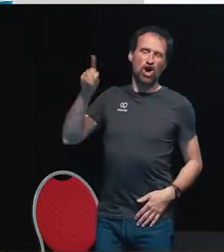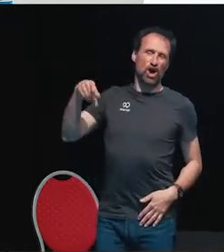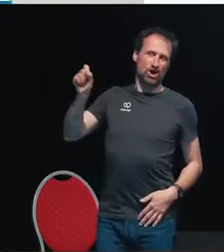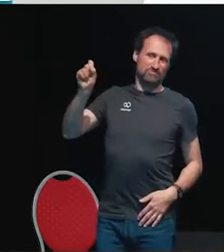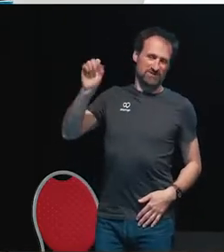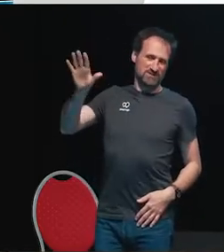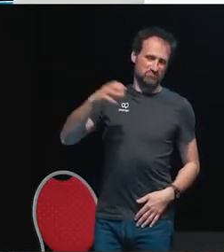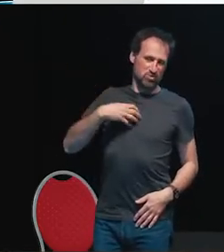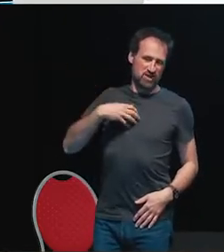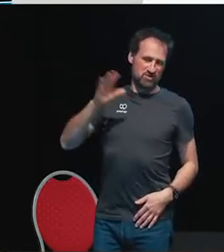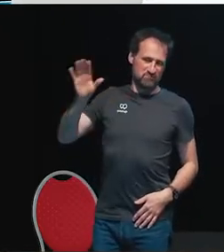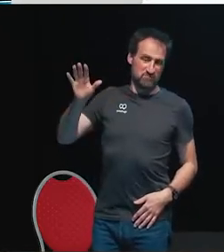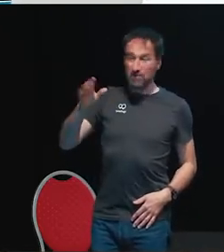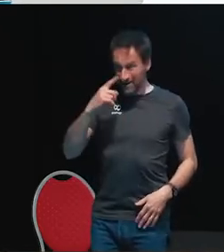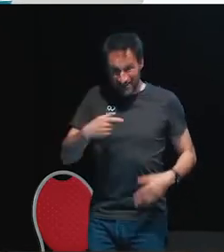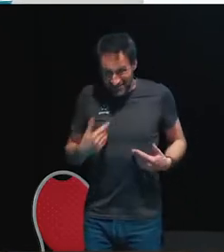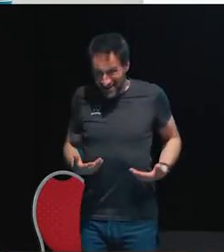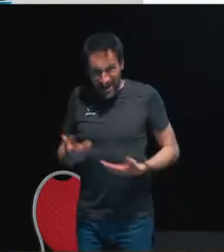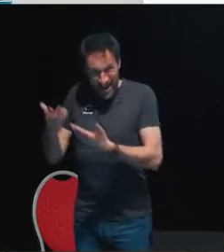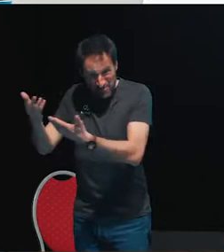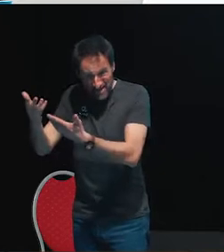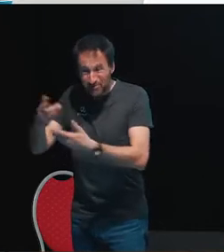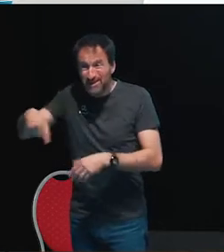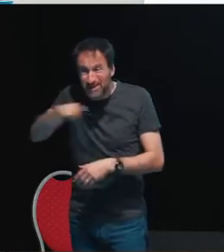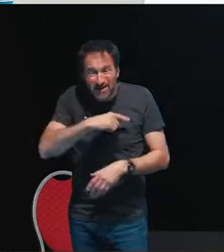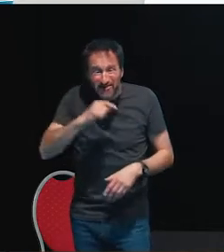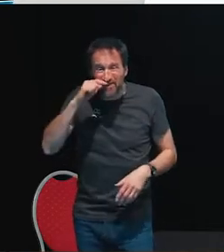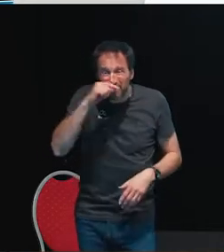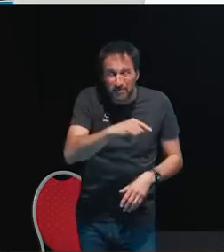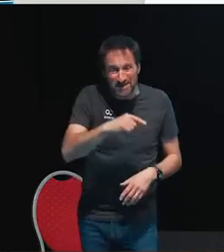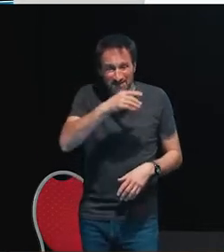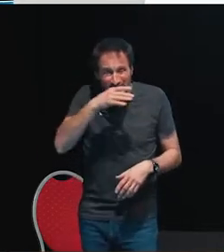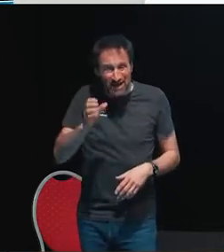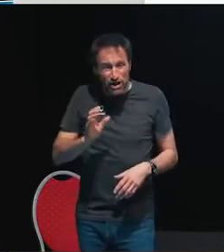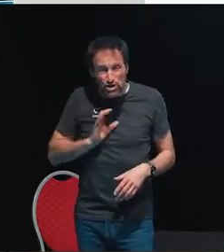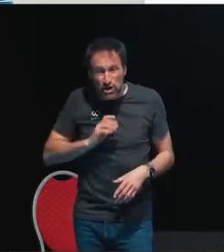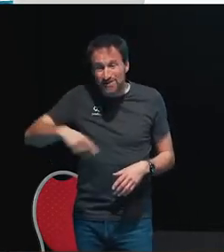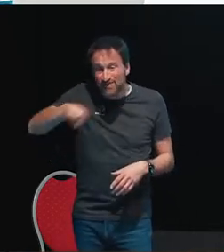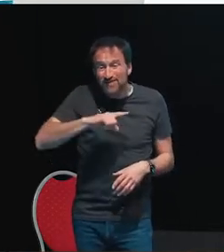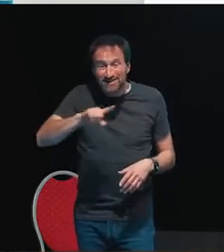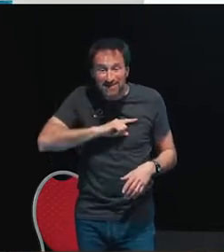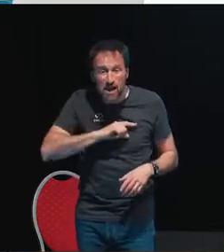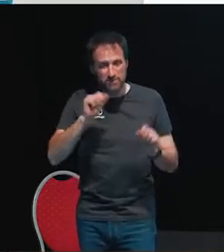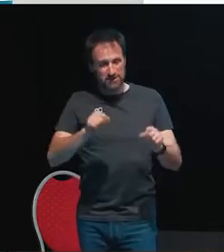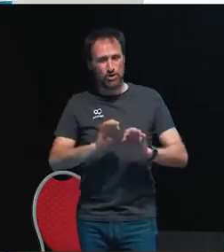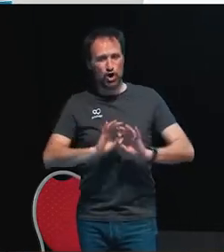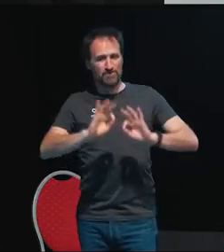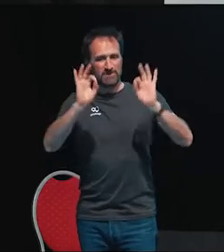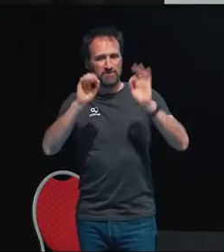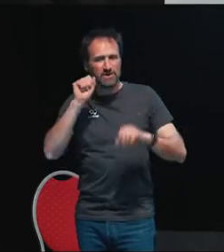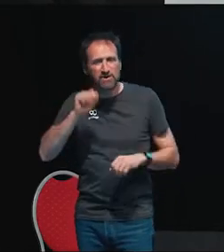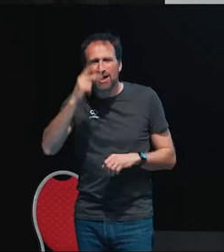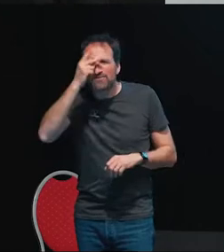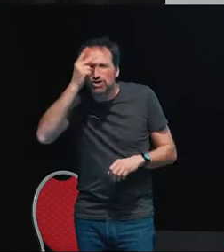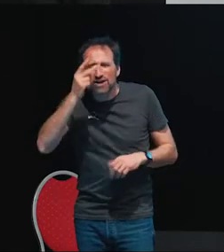the reality is is that we miss out on a lot of chances to optimize things and to understand what kind of capabilities could